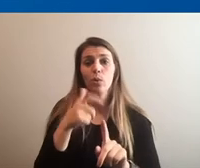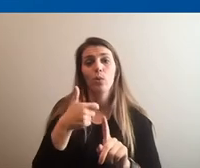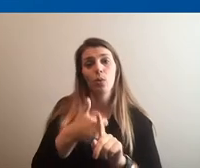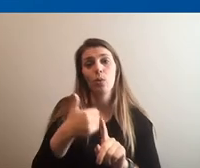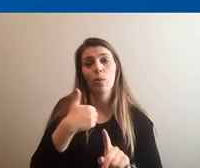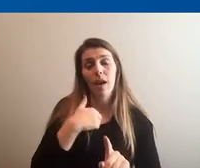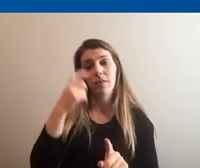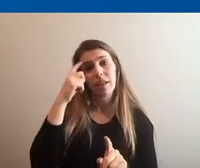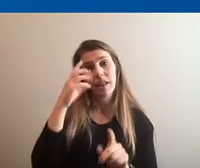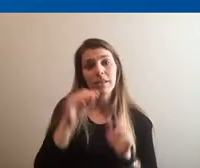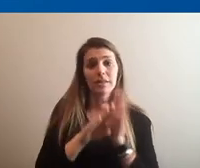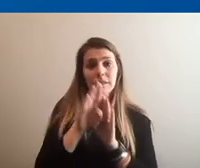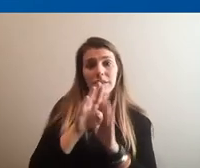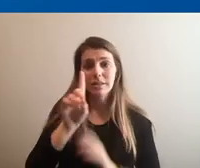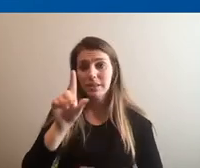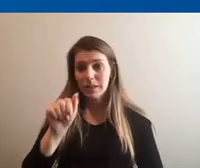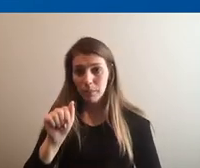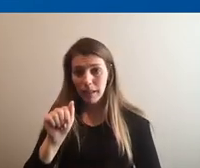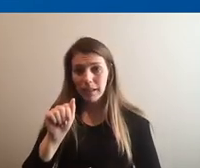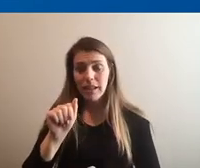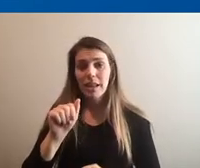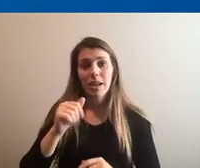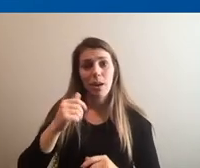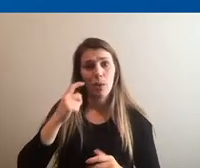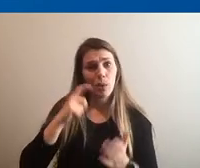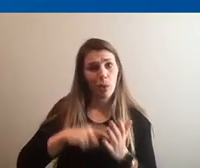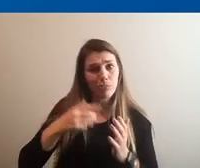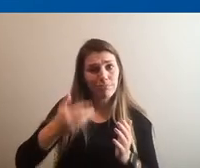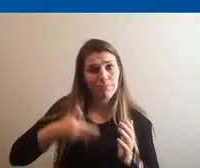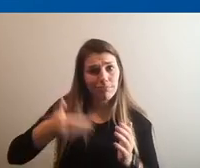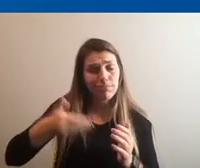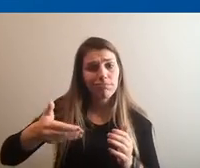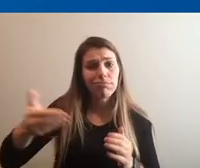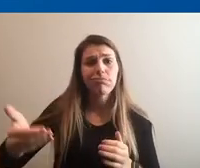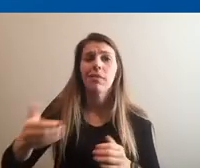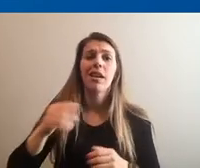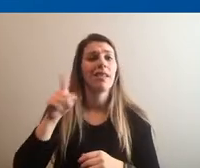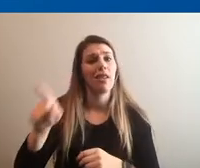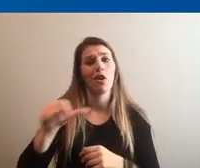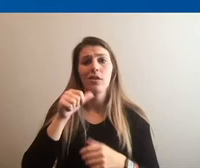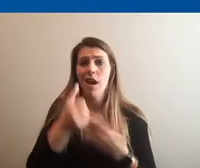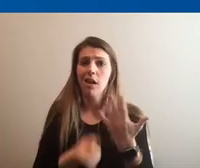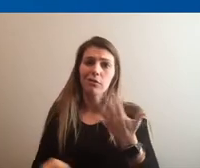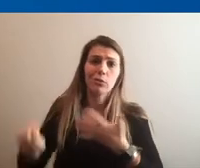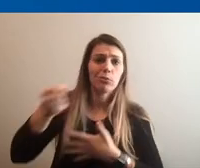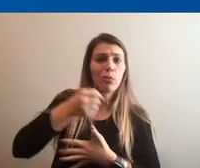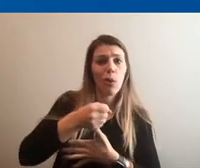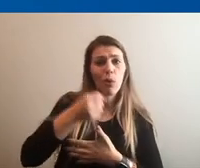intellectual and developmental disabilities too often have not been prioritized for